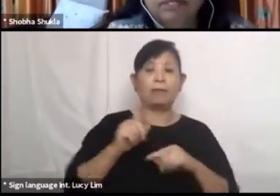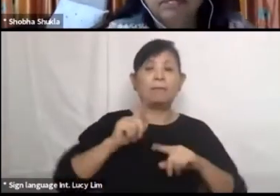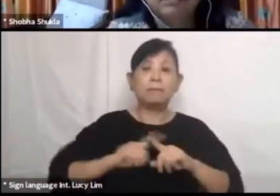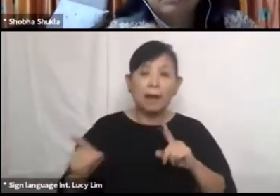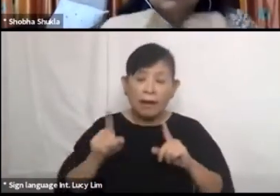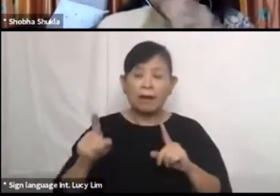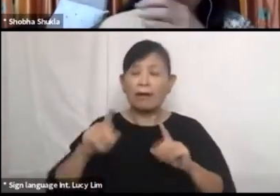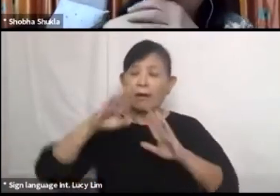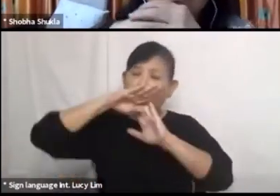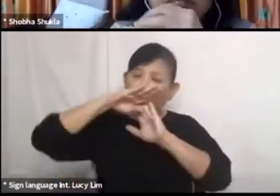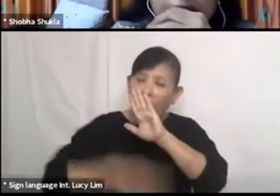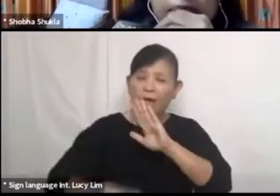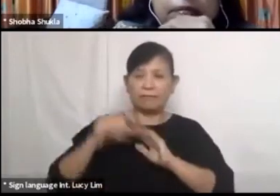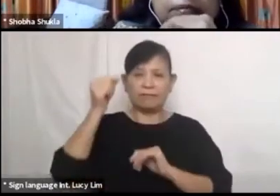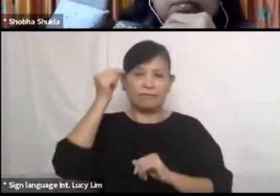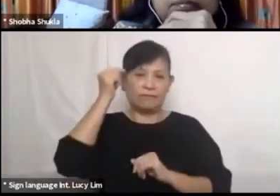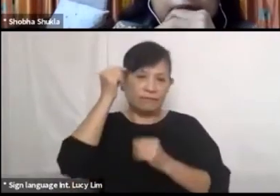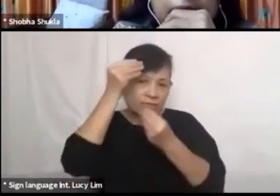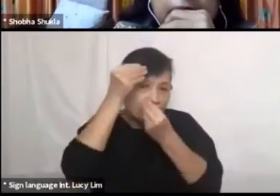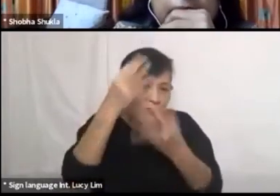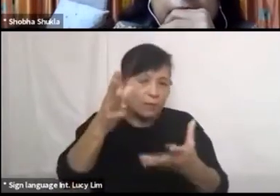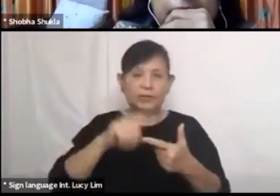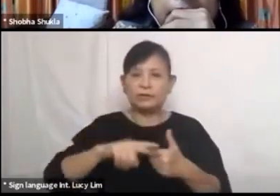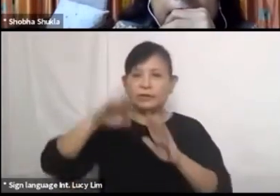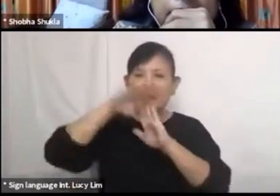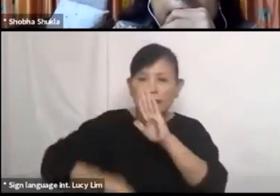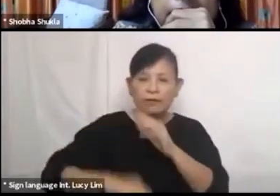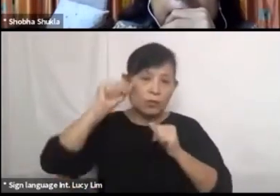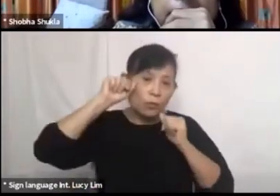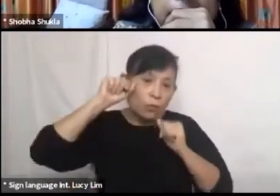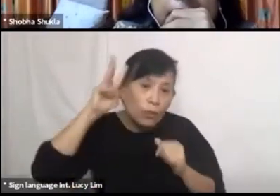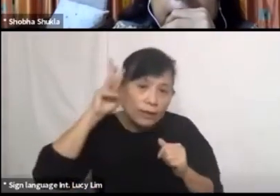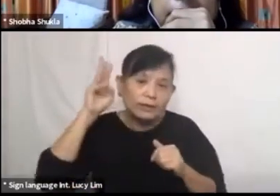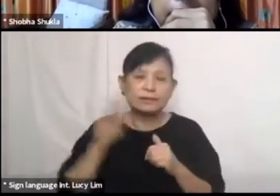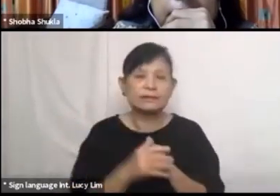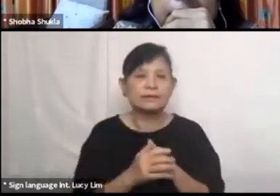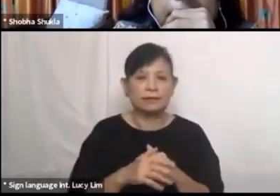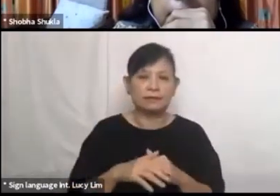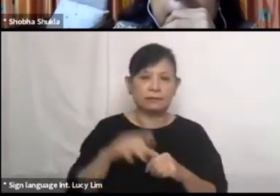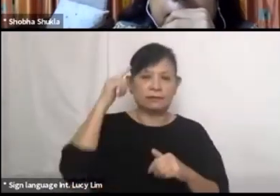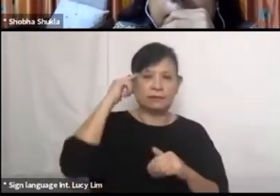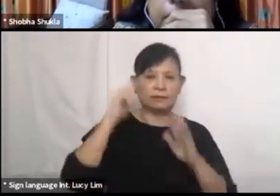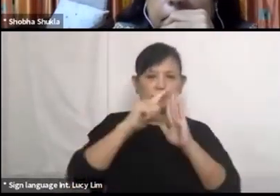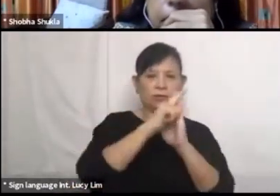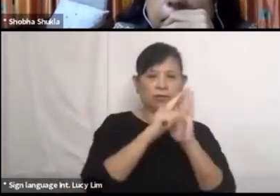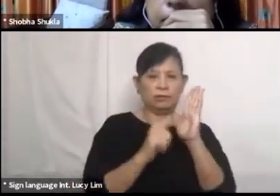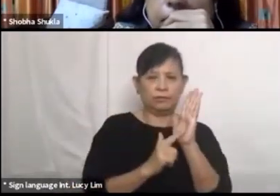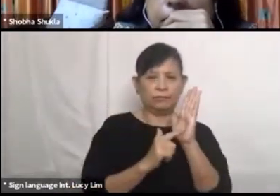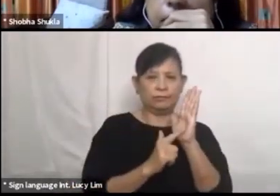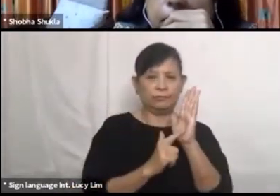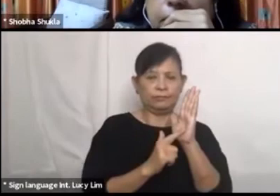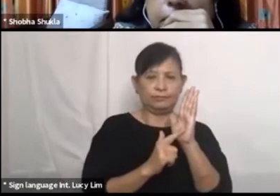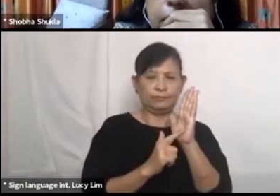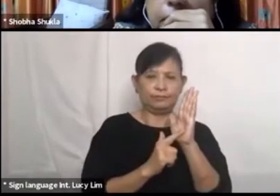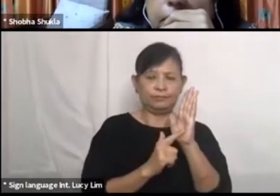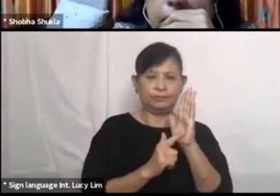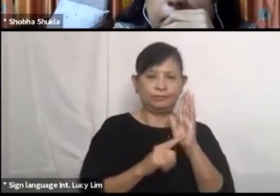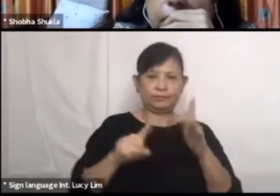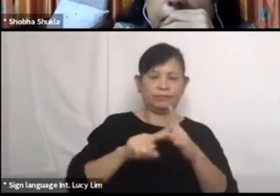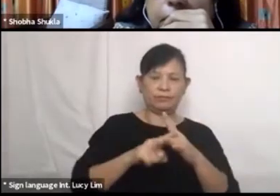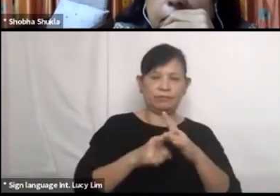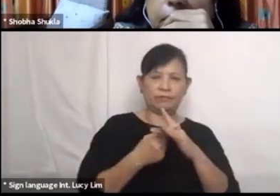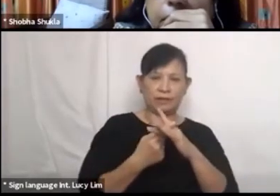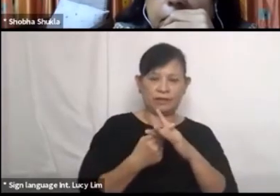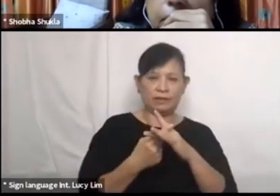of policies in our structure. For example, in law, if I study, to begin with, our courts are